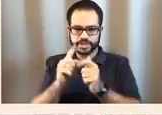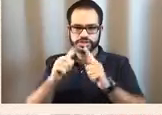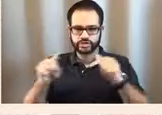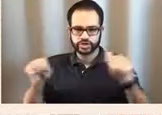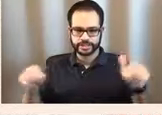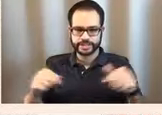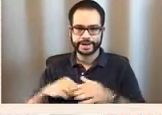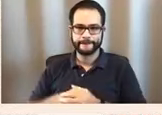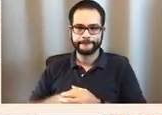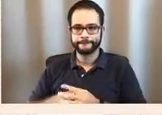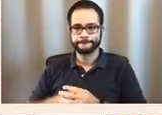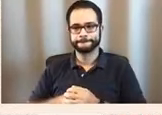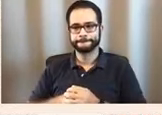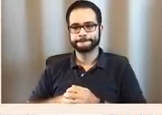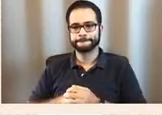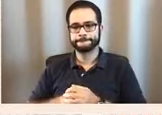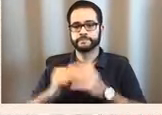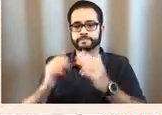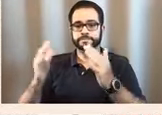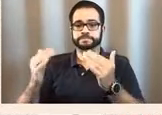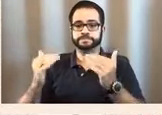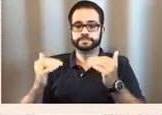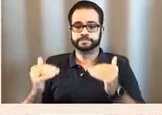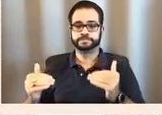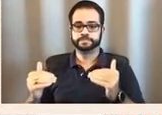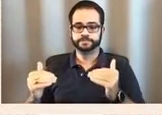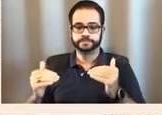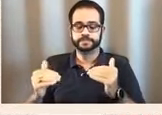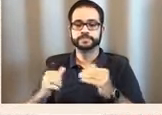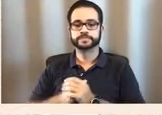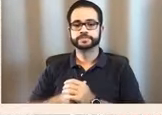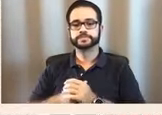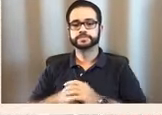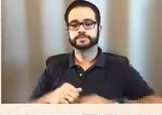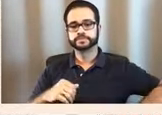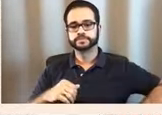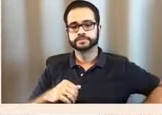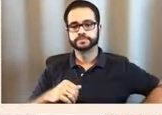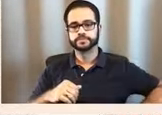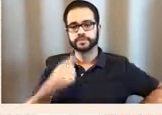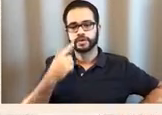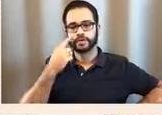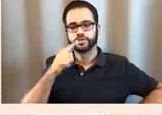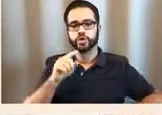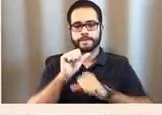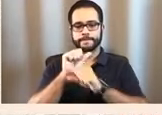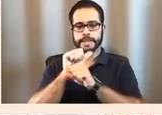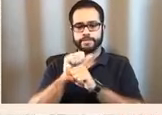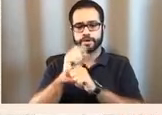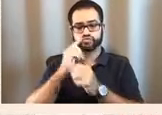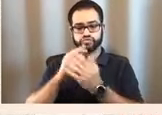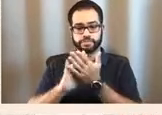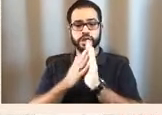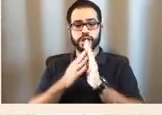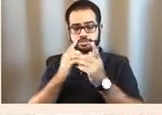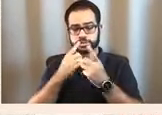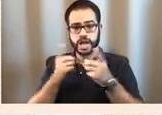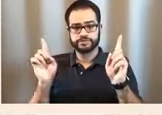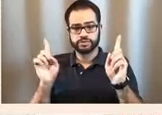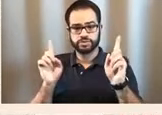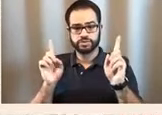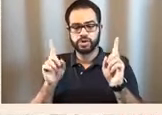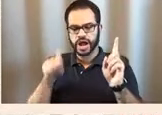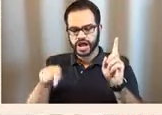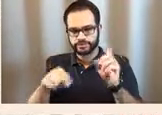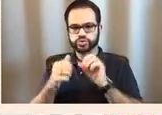The next slide that we're going to look at today is for employment to be a success, we need to work as a team.